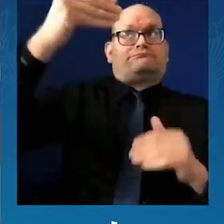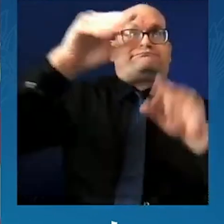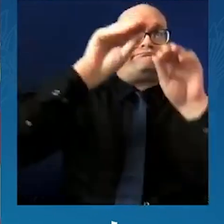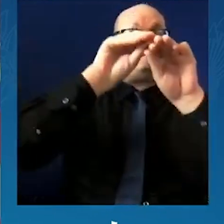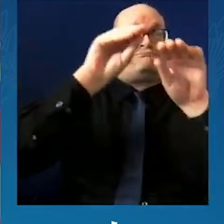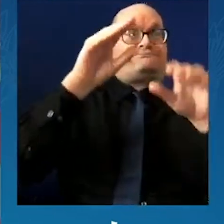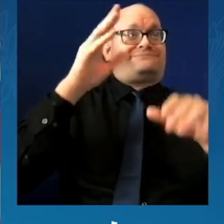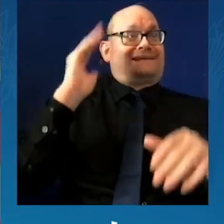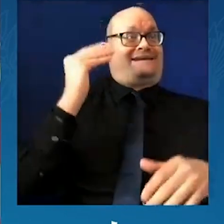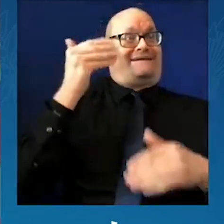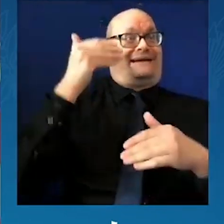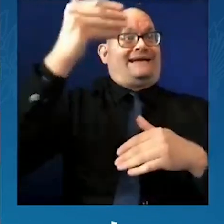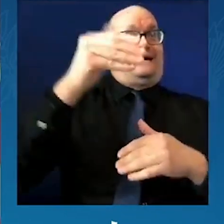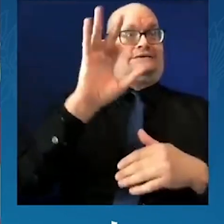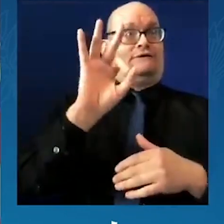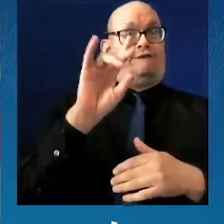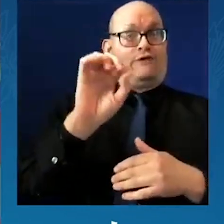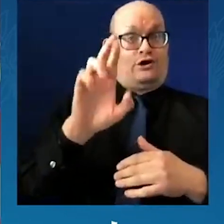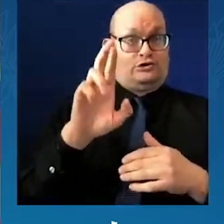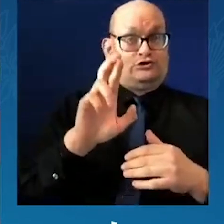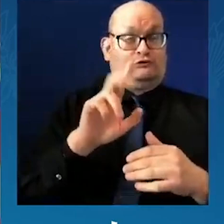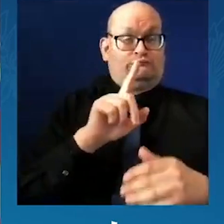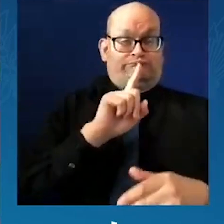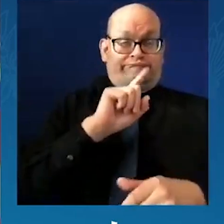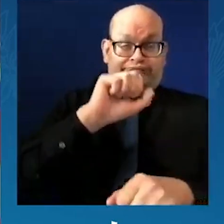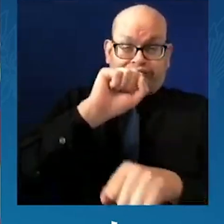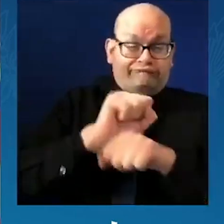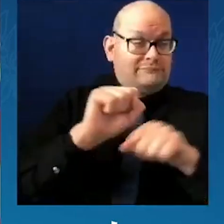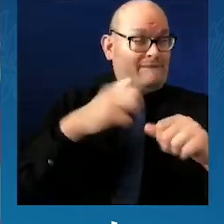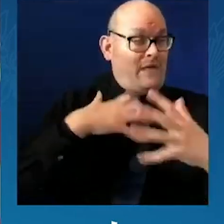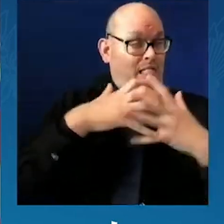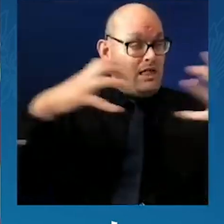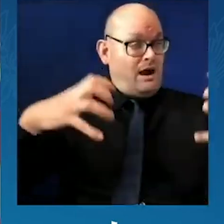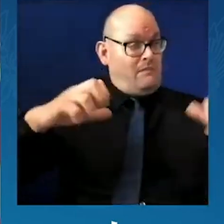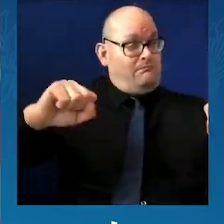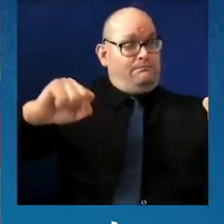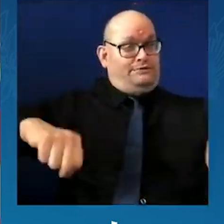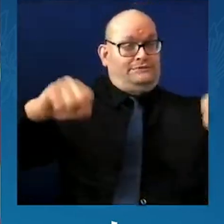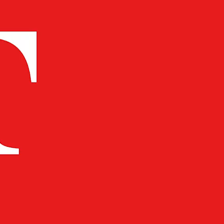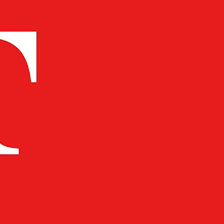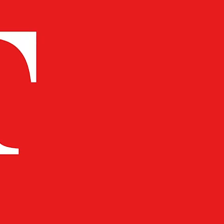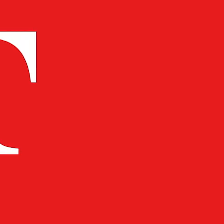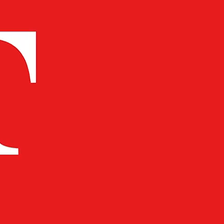potential of space for all people.